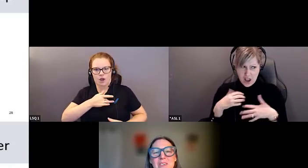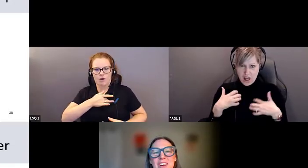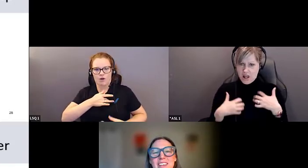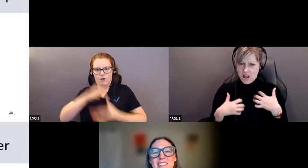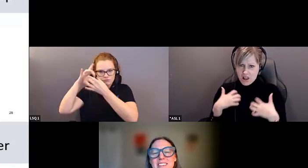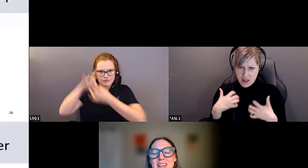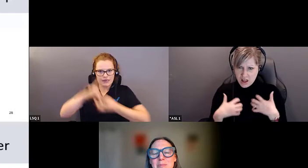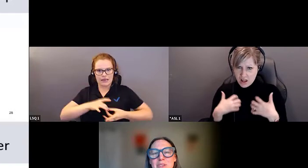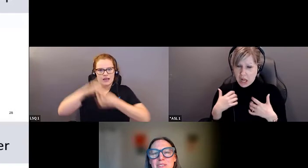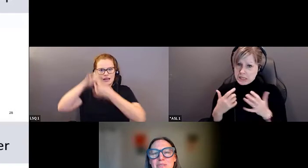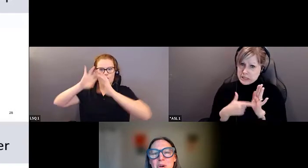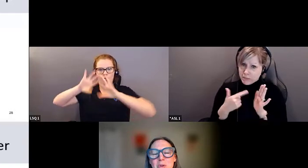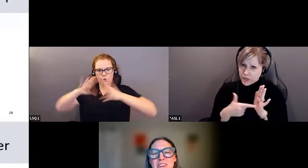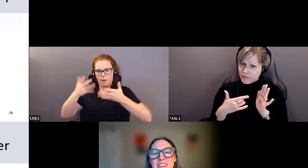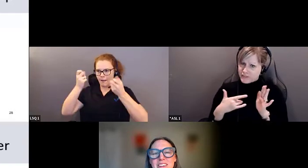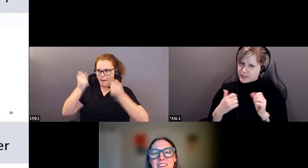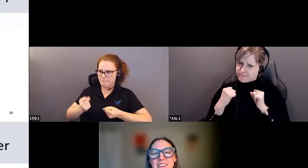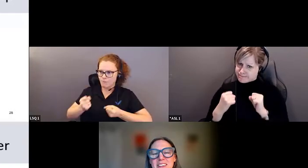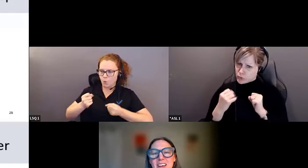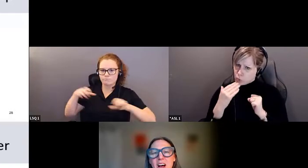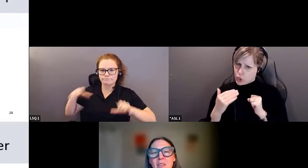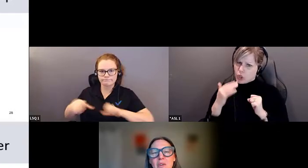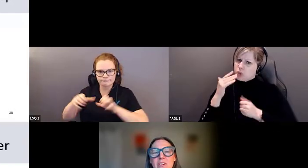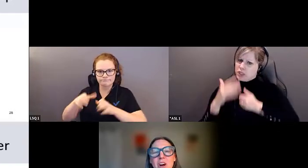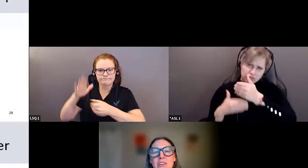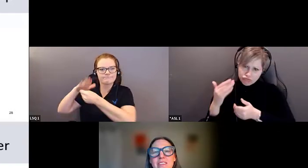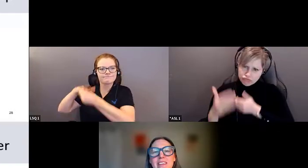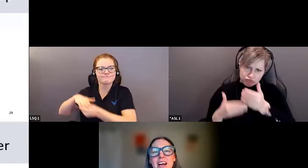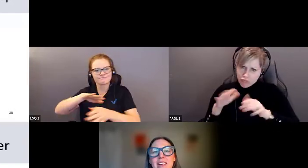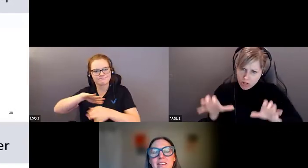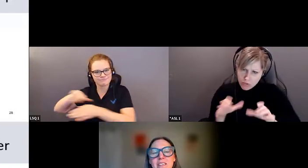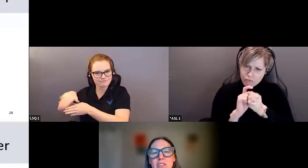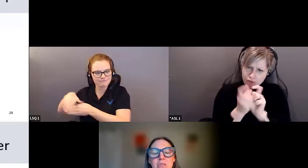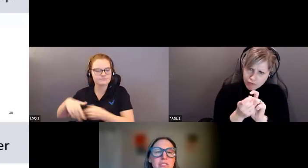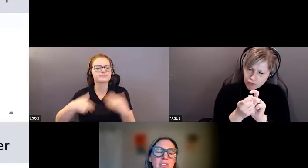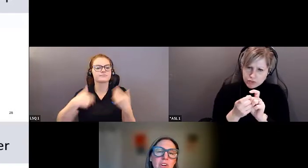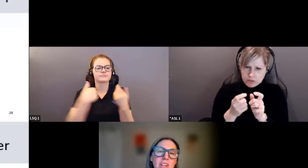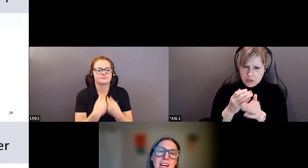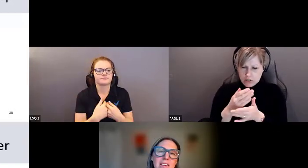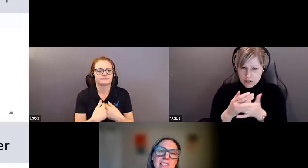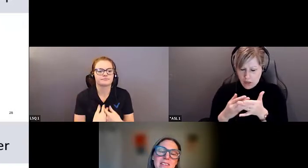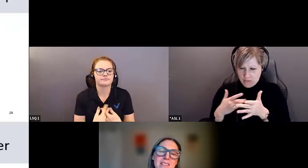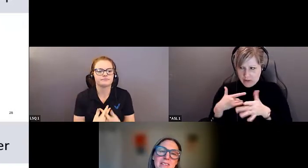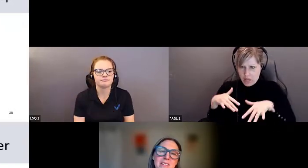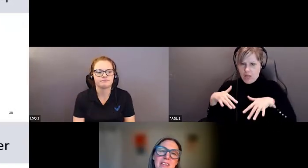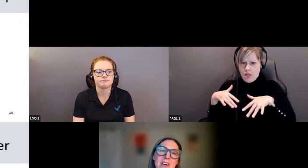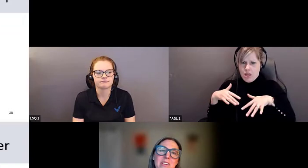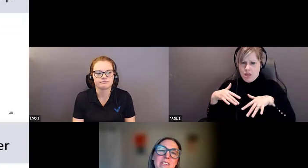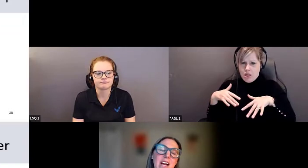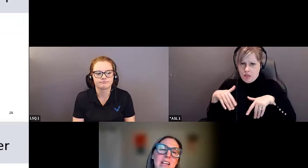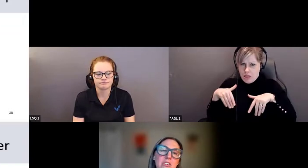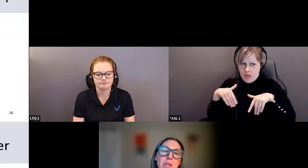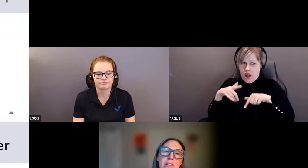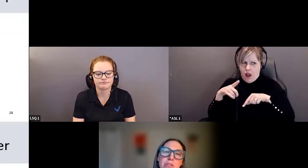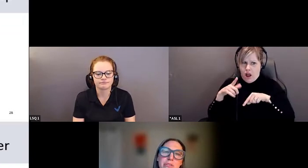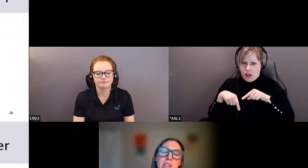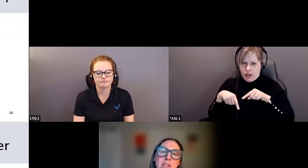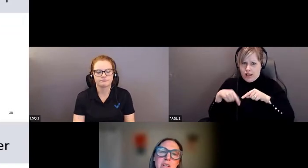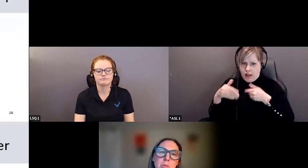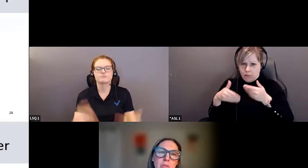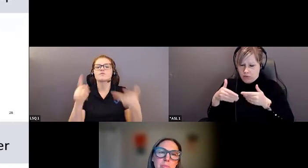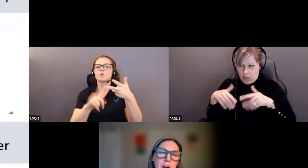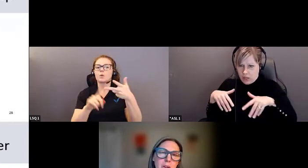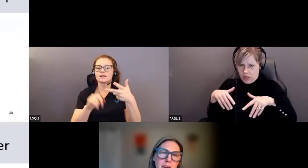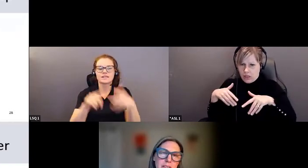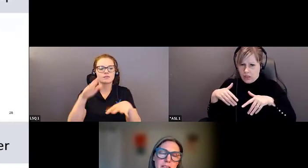Some energize us and move us forward. Others are designed to stall us. They are designed to